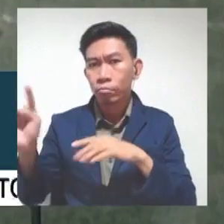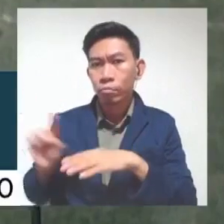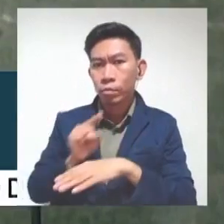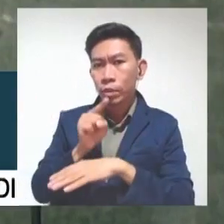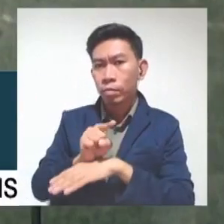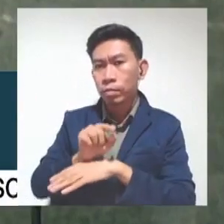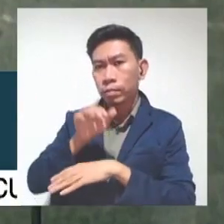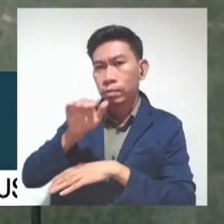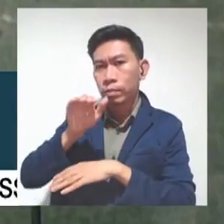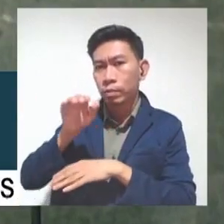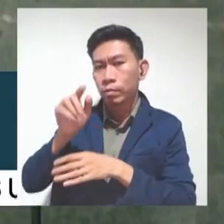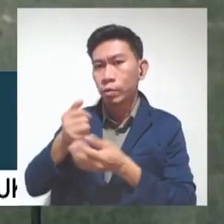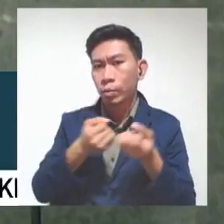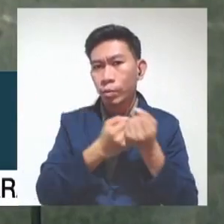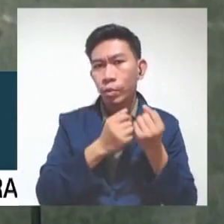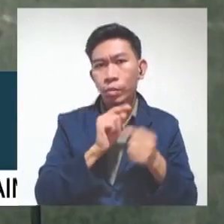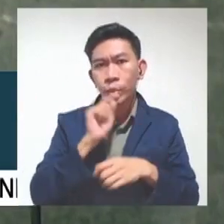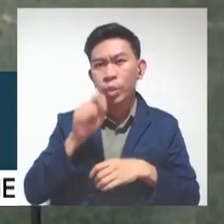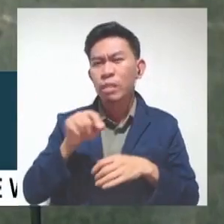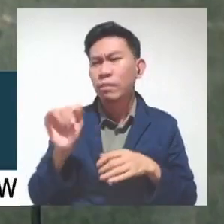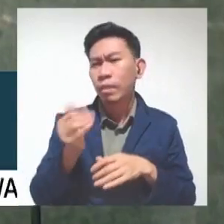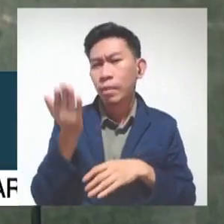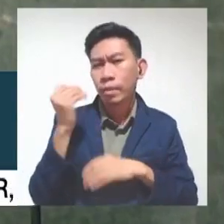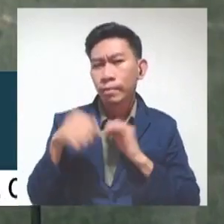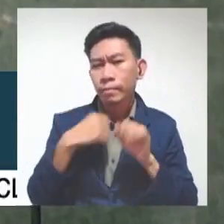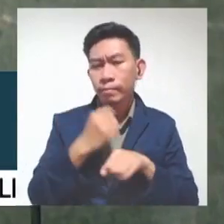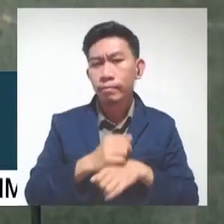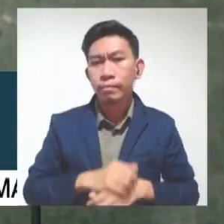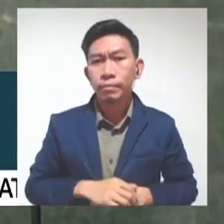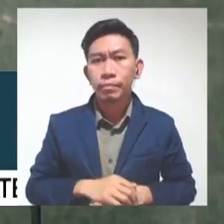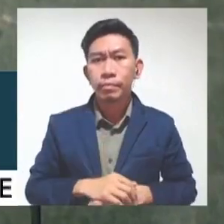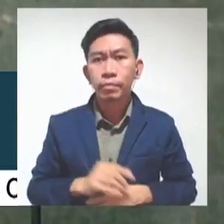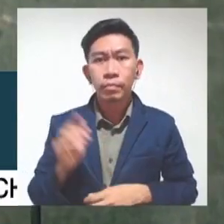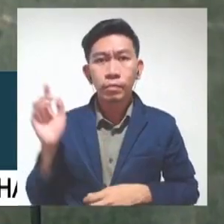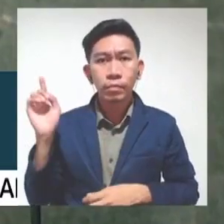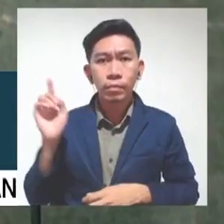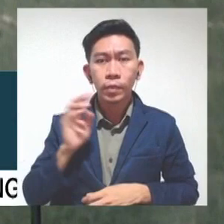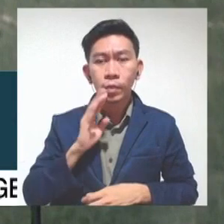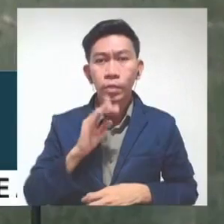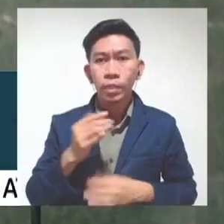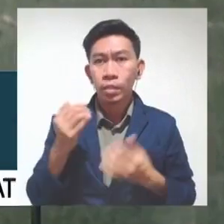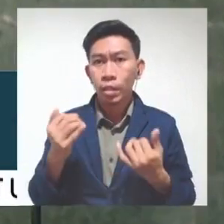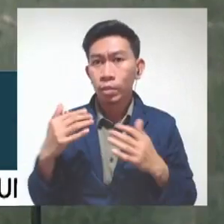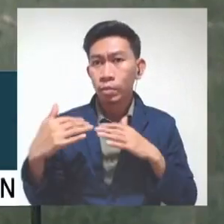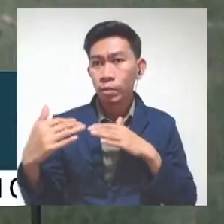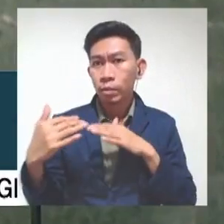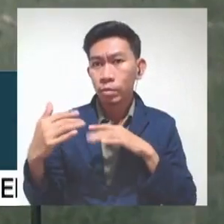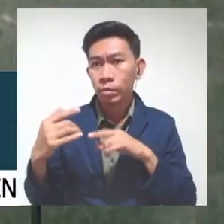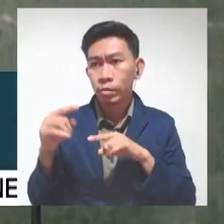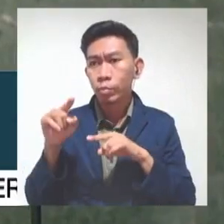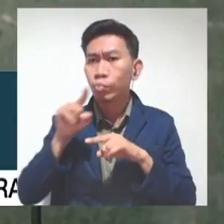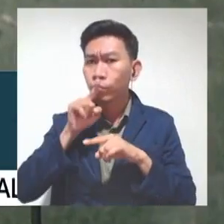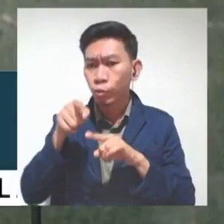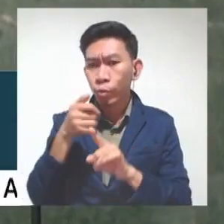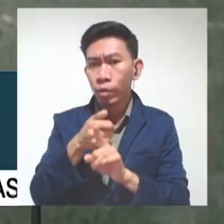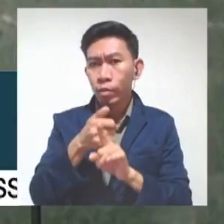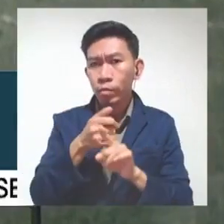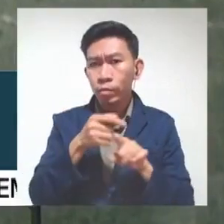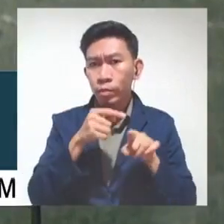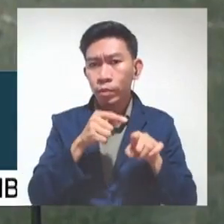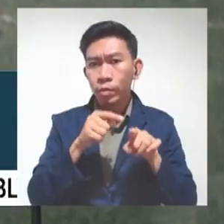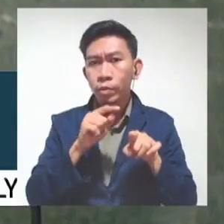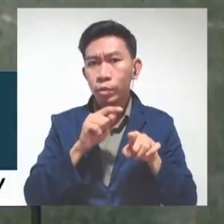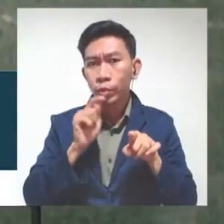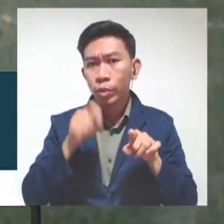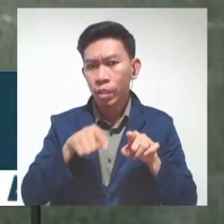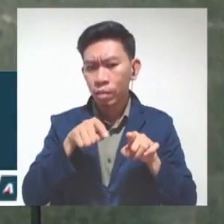This war is about extinguishing Ukraine's right to exist as a state, plain and simple,